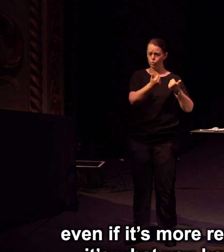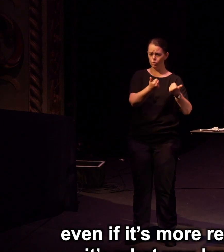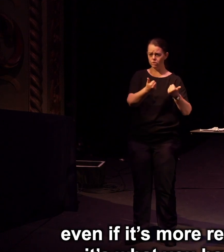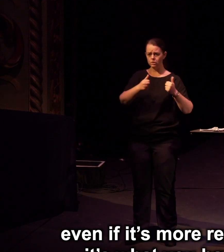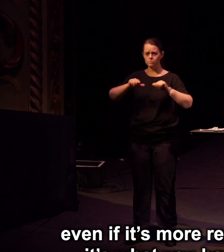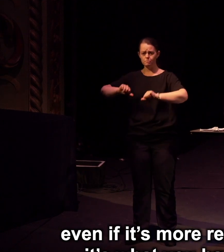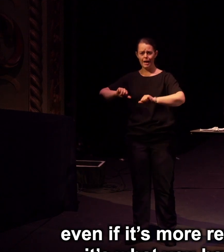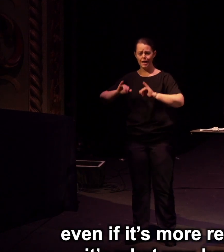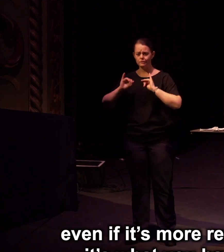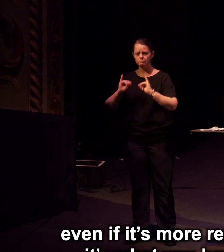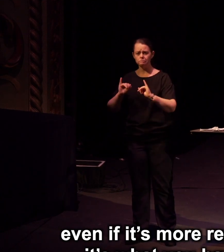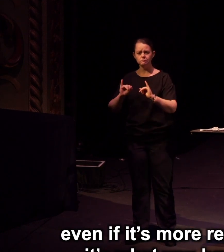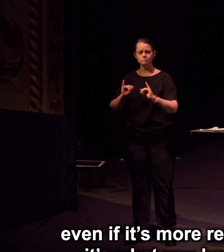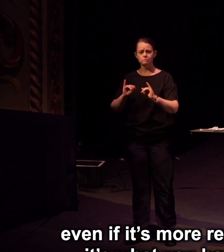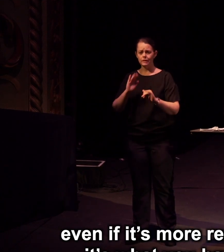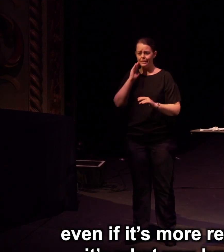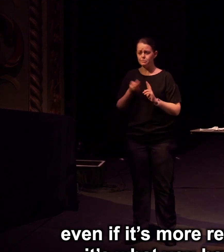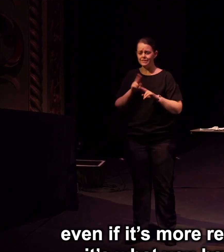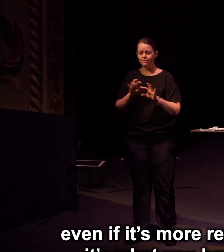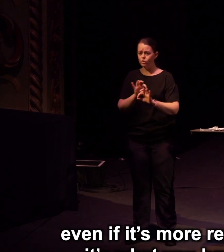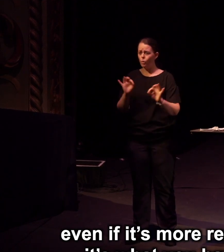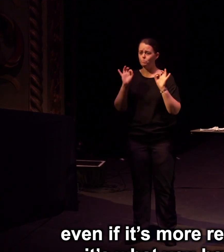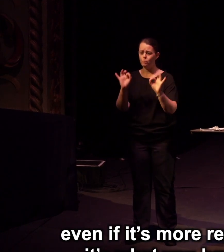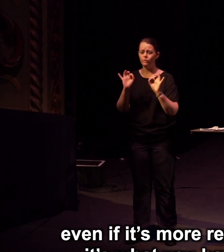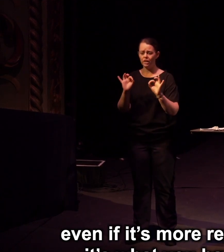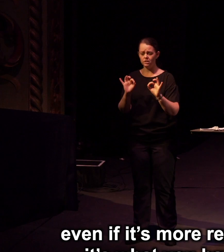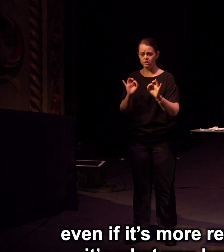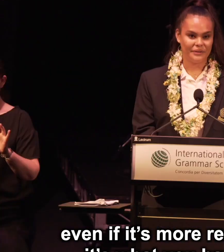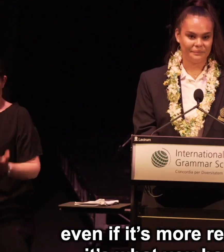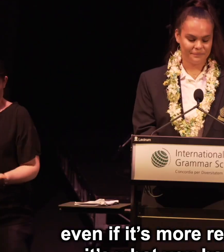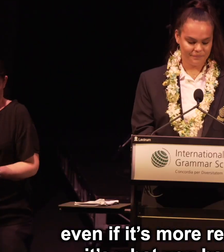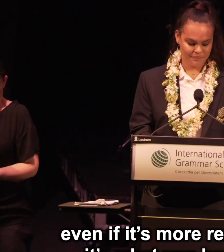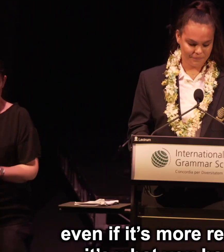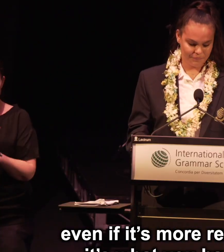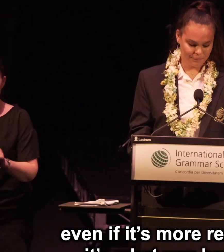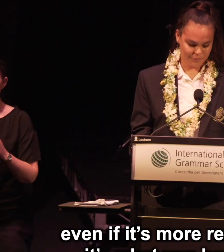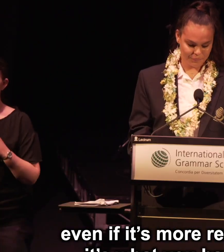if it's more real than you want it to be. It's what you have. It's unique to you.